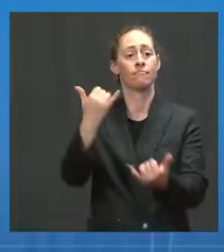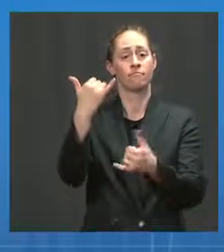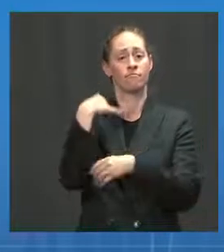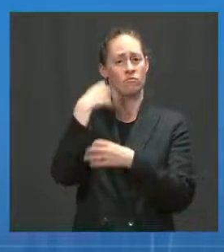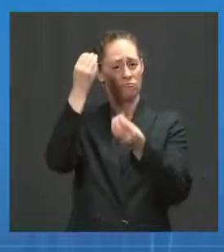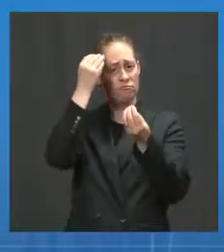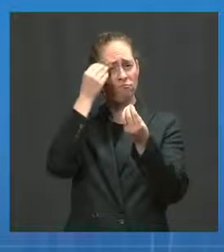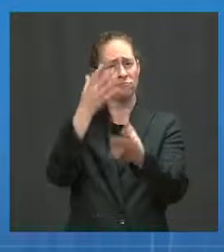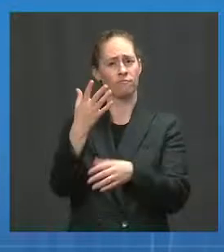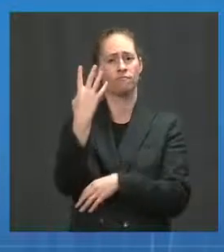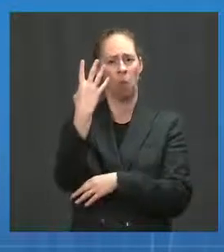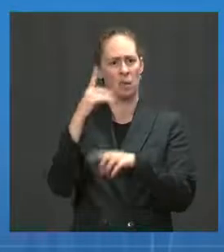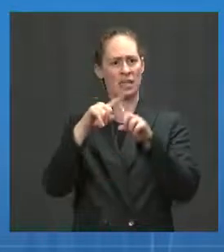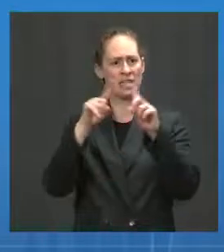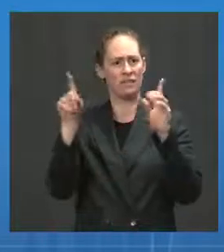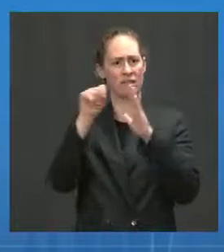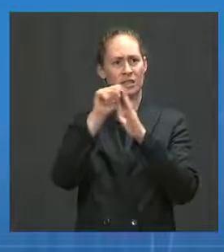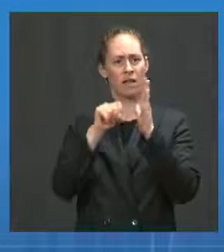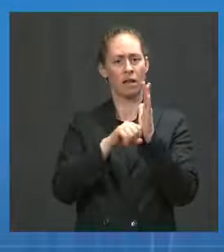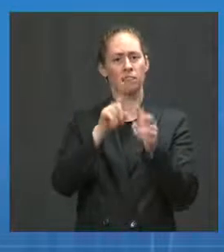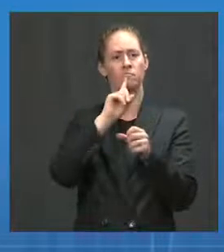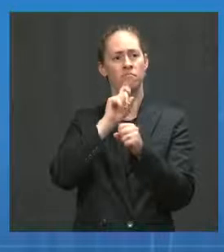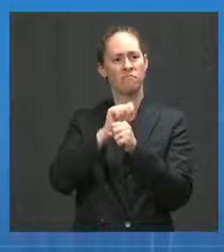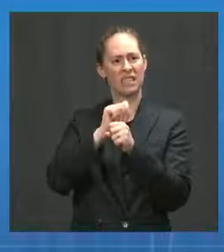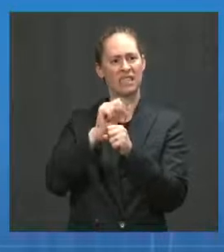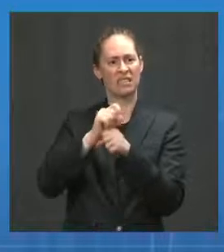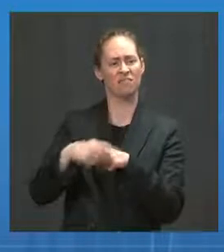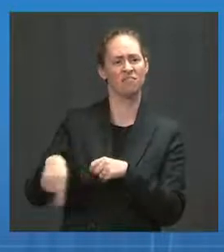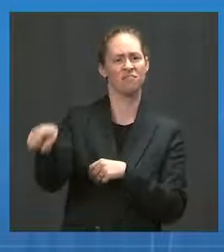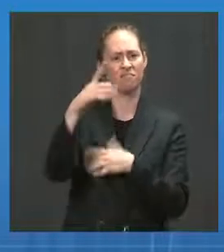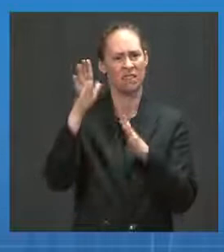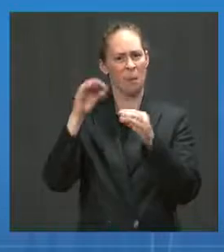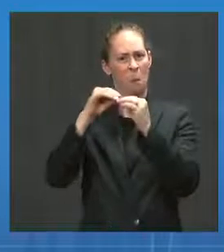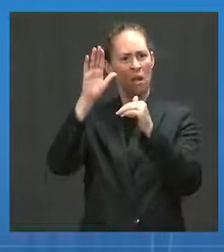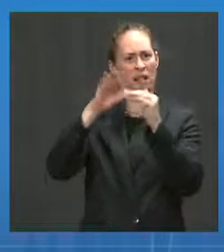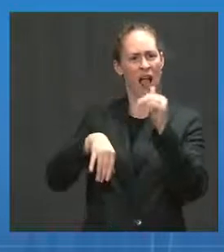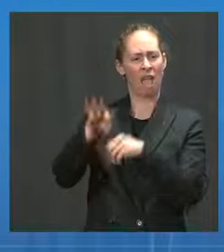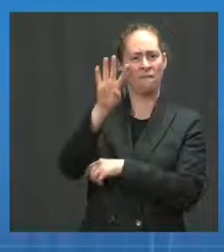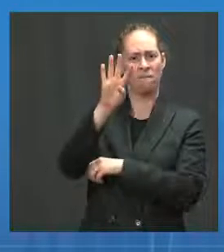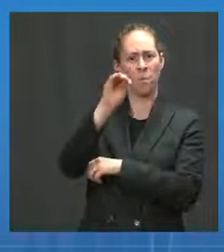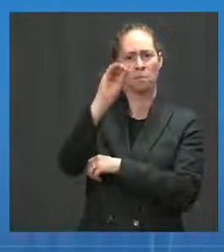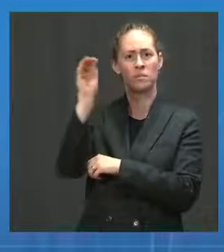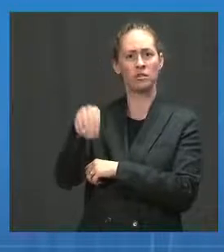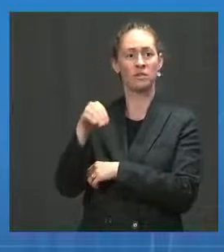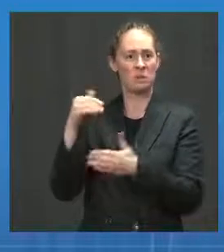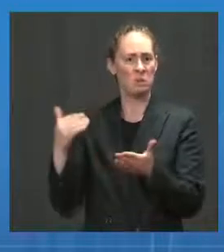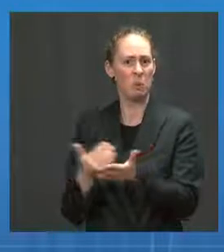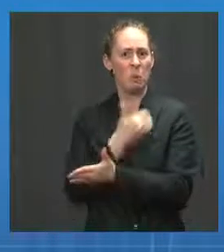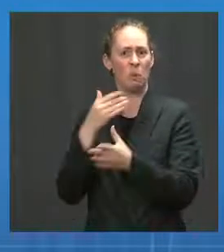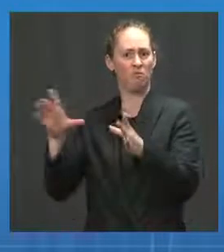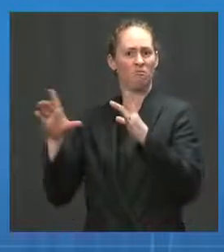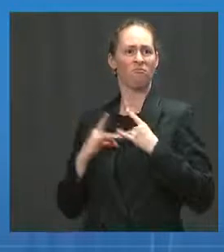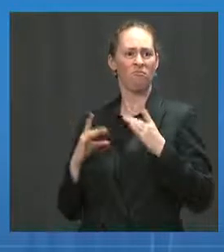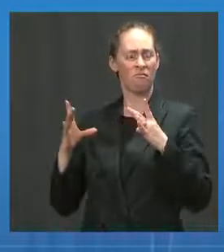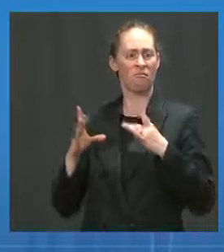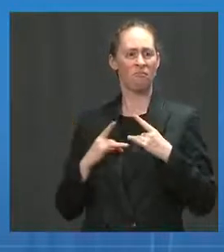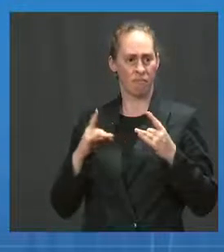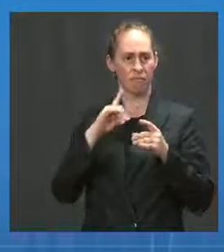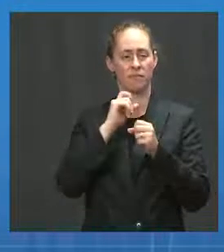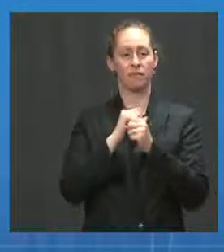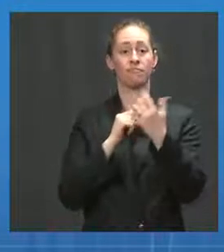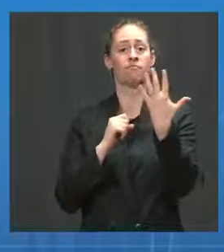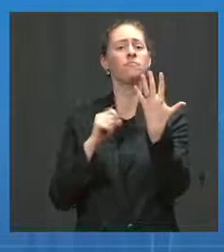than 40% of all cases in the past week, with 1 in 5 of all cases occurring in